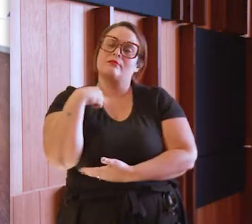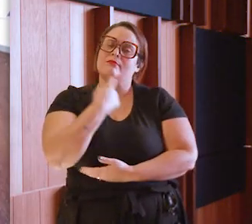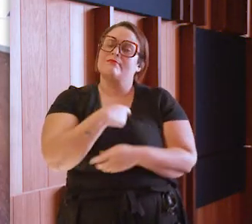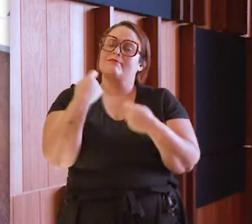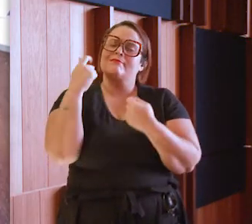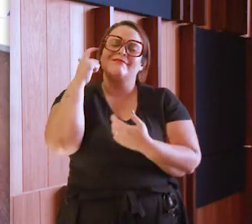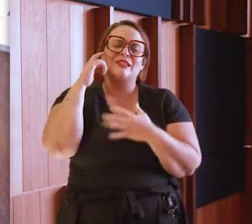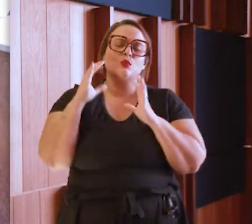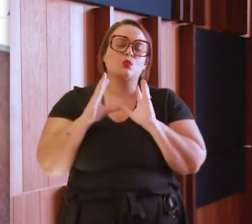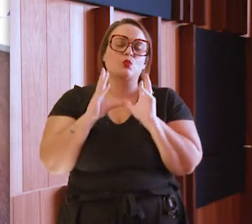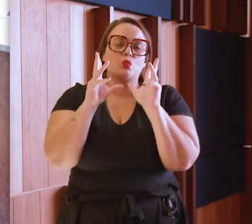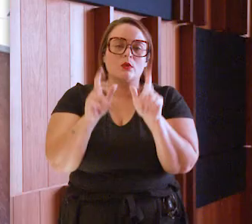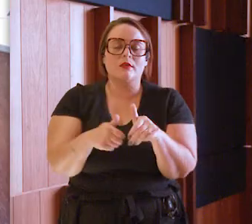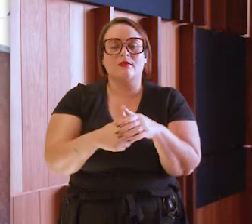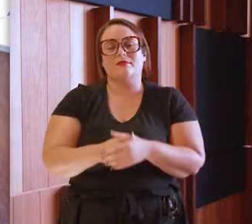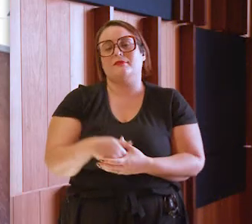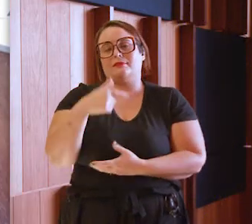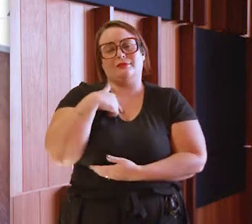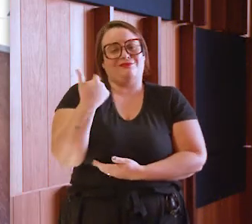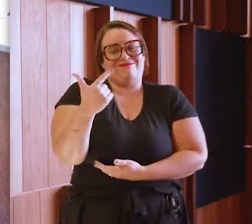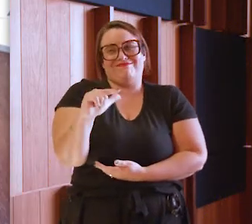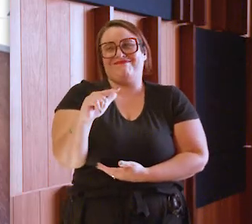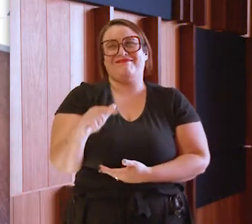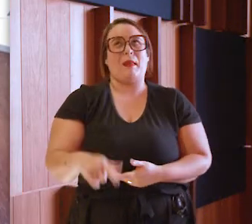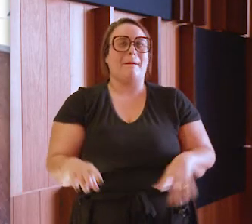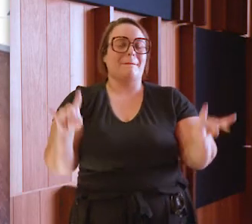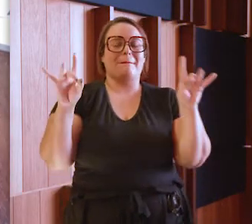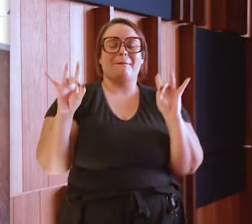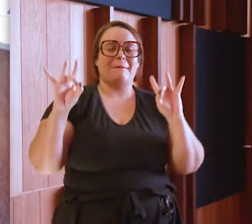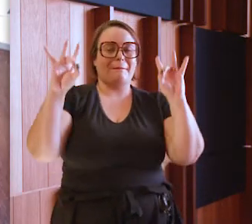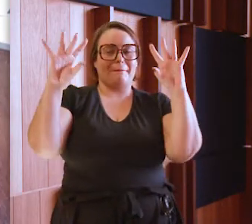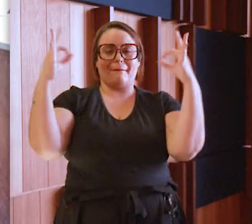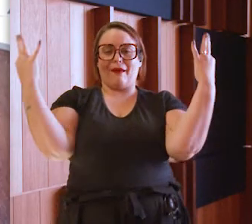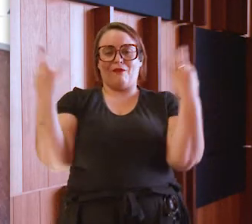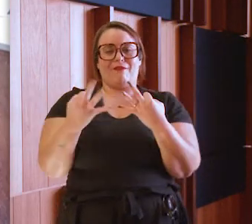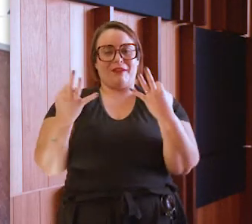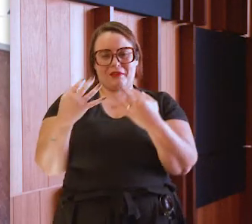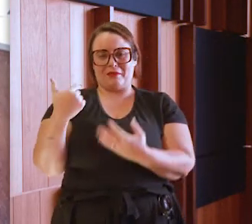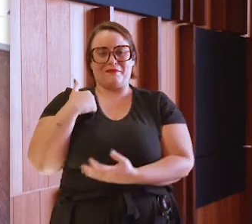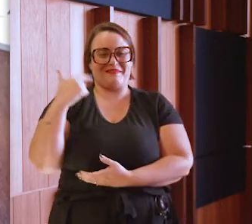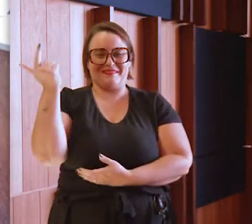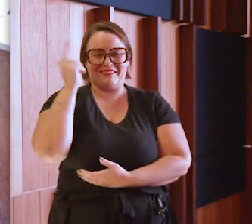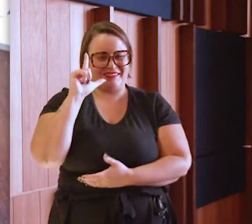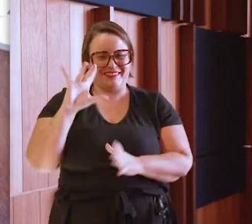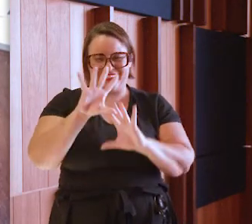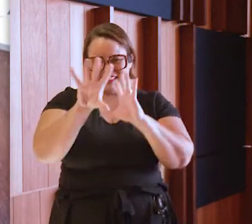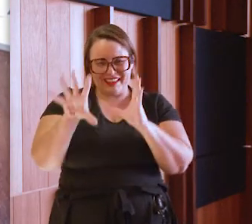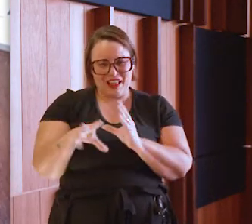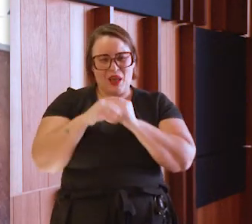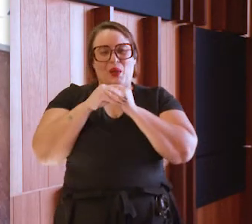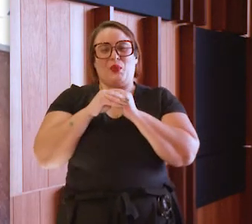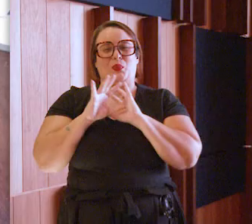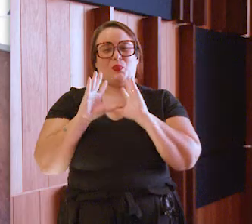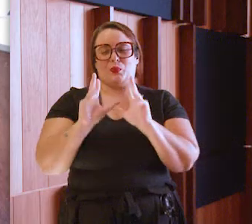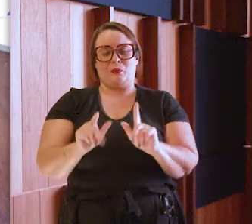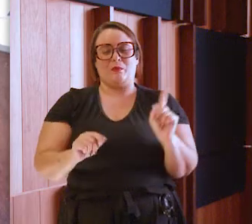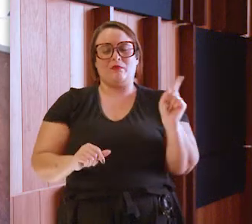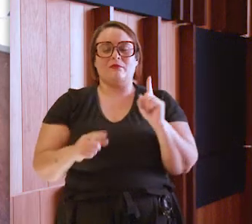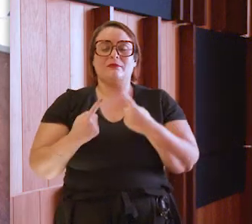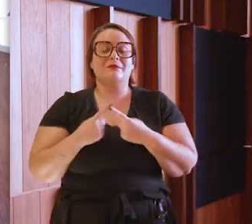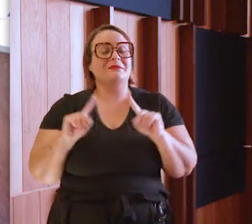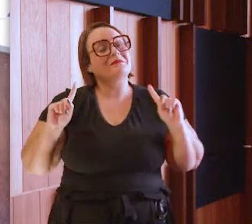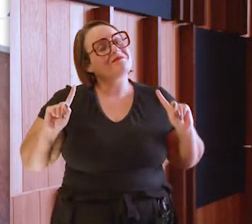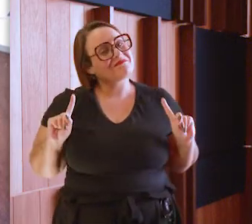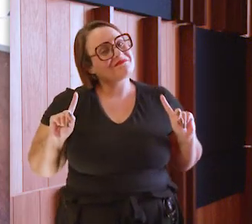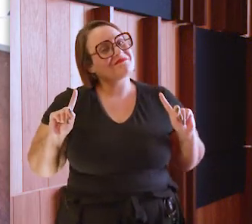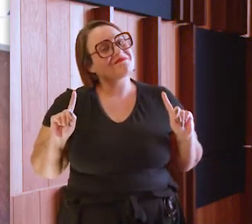AI is not going to come in and save the day. We're going to have to combine all of our tools and processes to resolve this. And then finally, we'll need